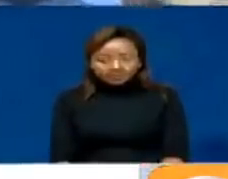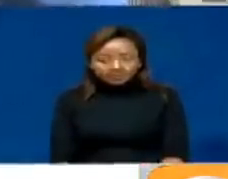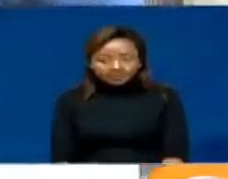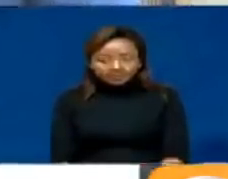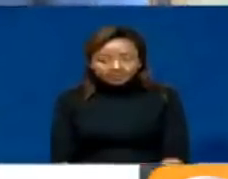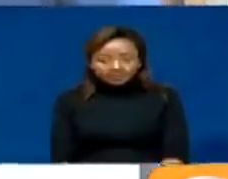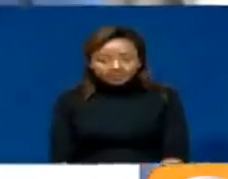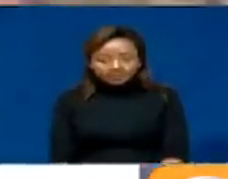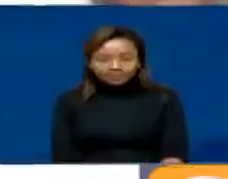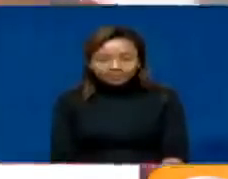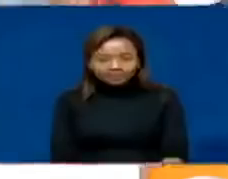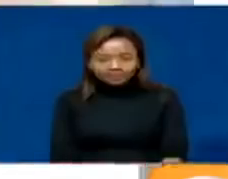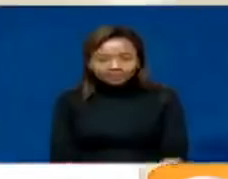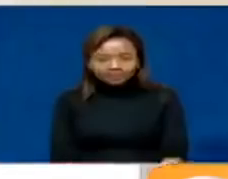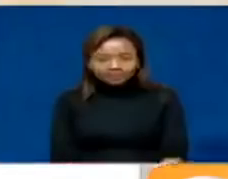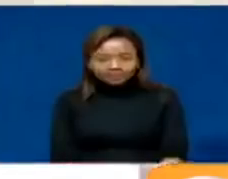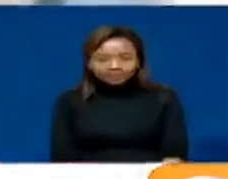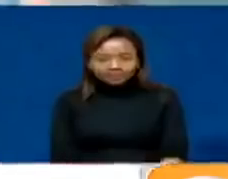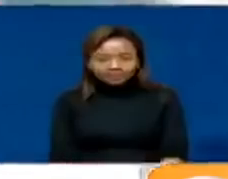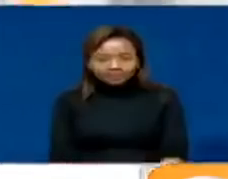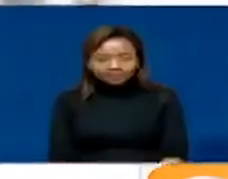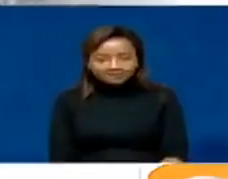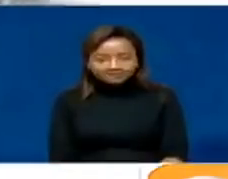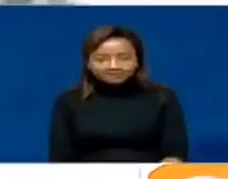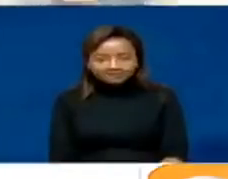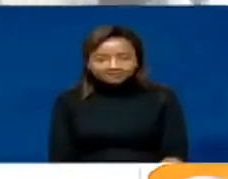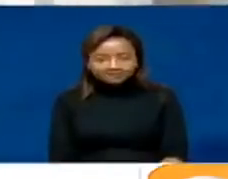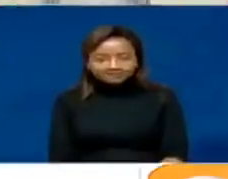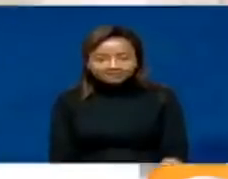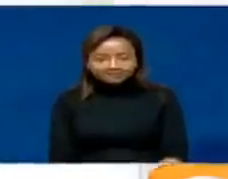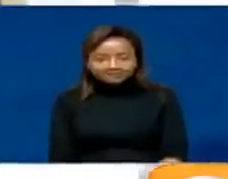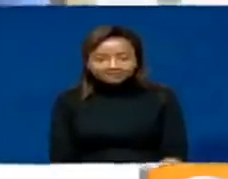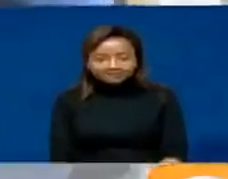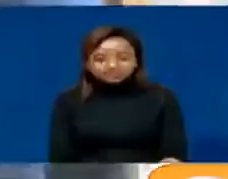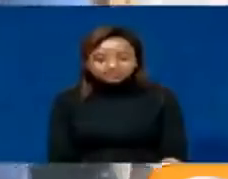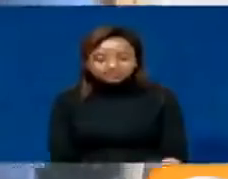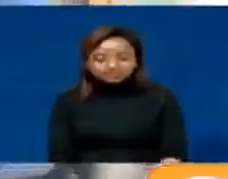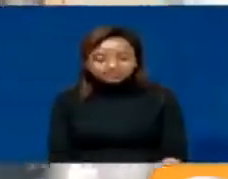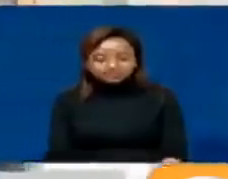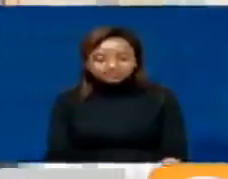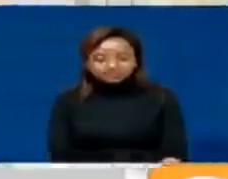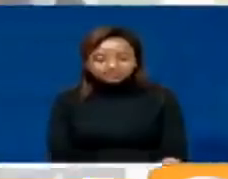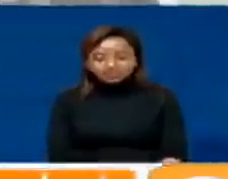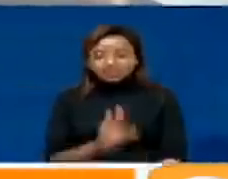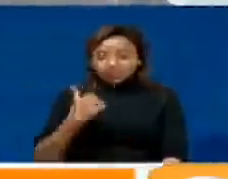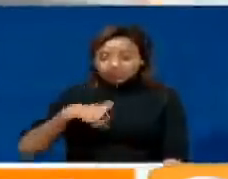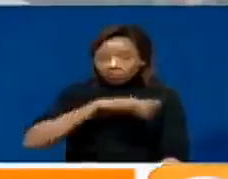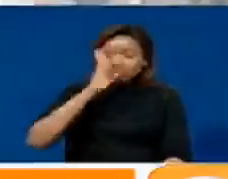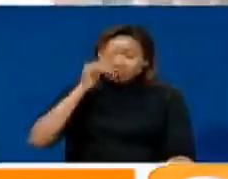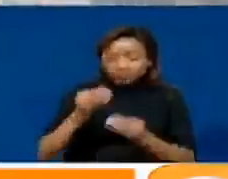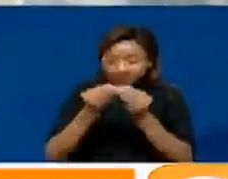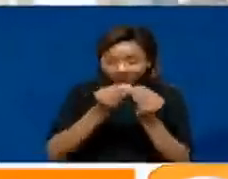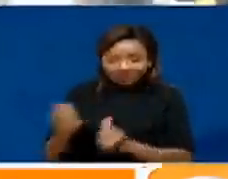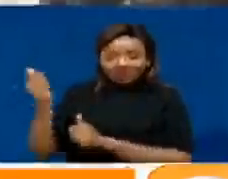In Sri Lanka, the people are telling the president to resign. The camera police and nurse have joined. We shall overcome